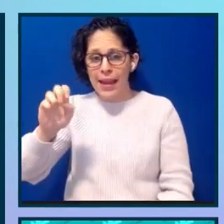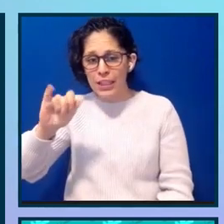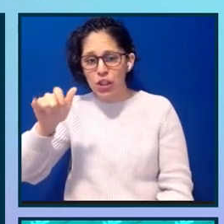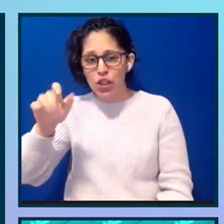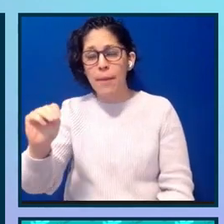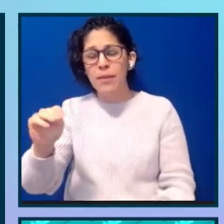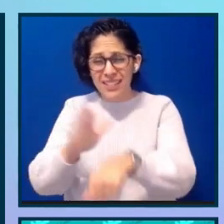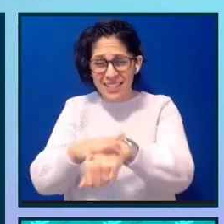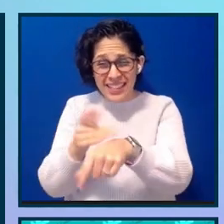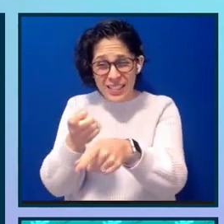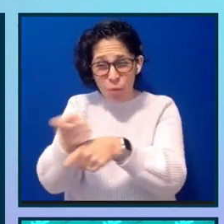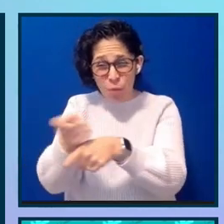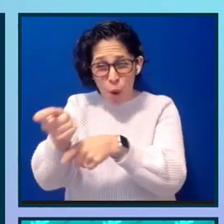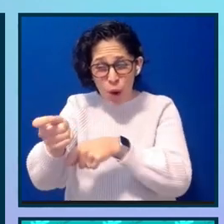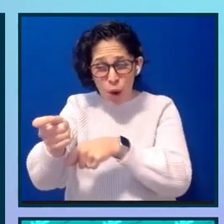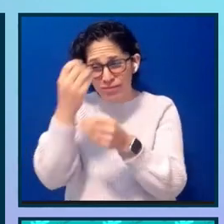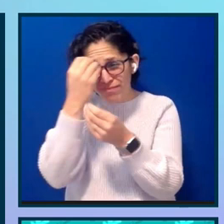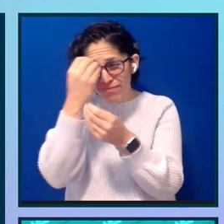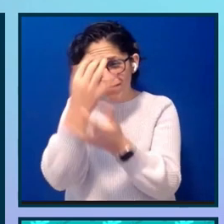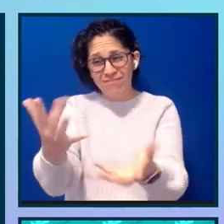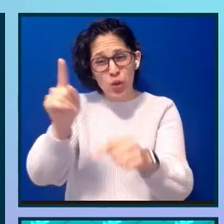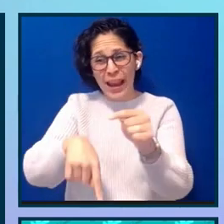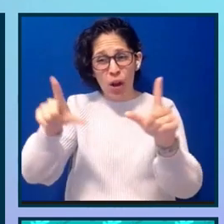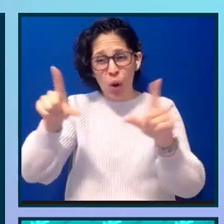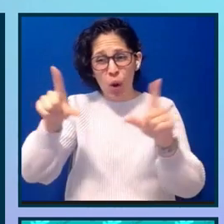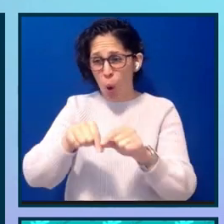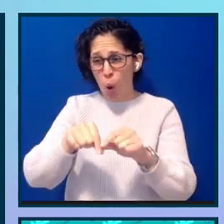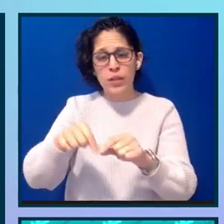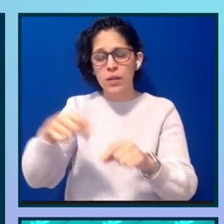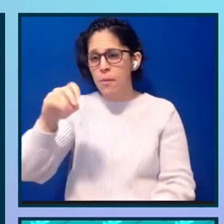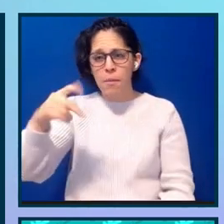that you cannot close the popover